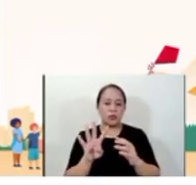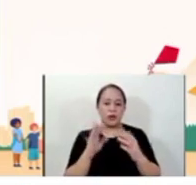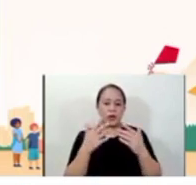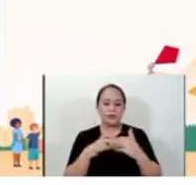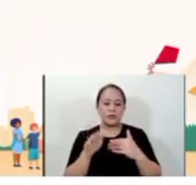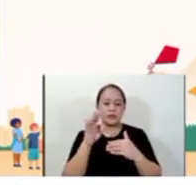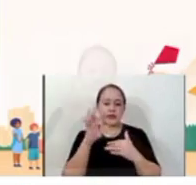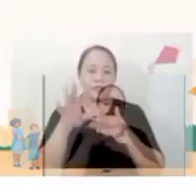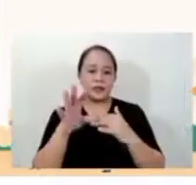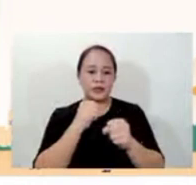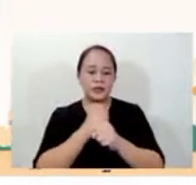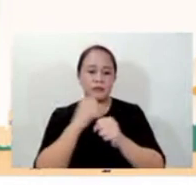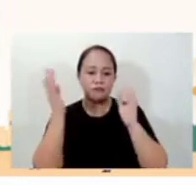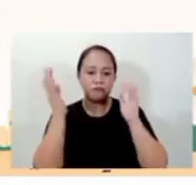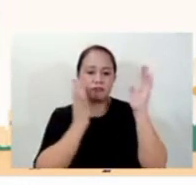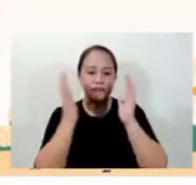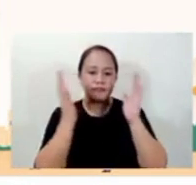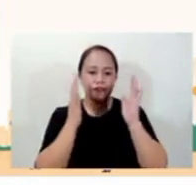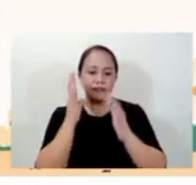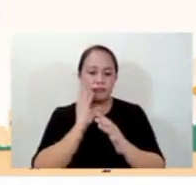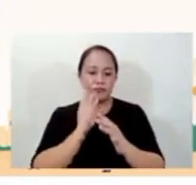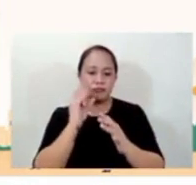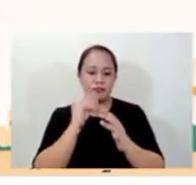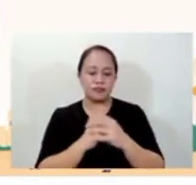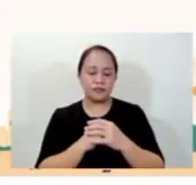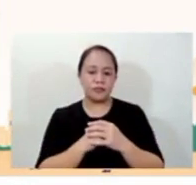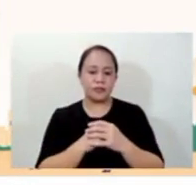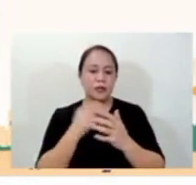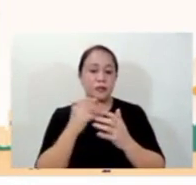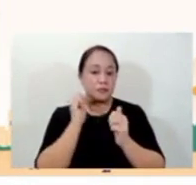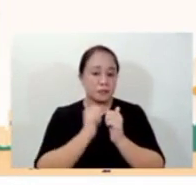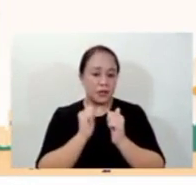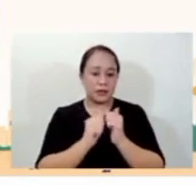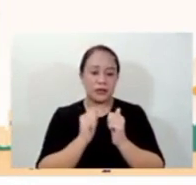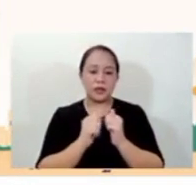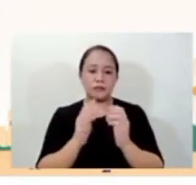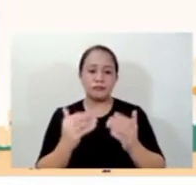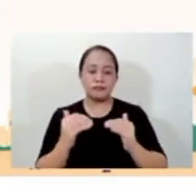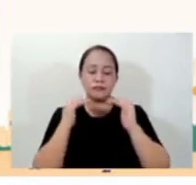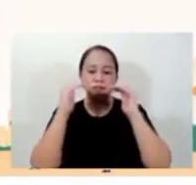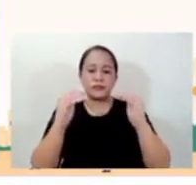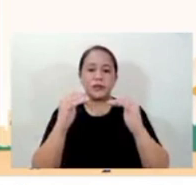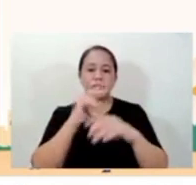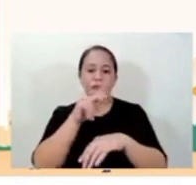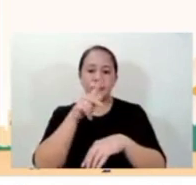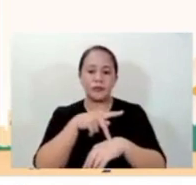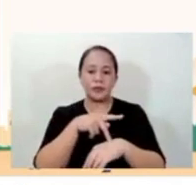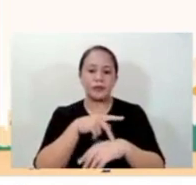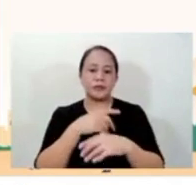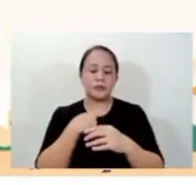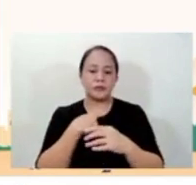years of service or experience. This means that the promotion in the Philippines is very